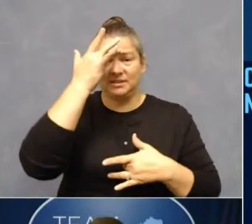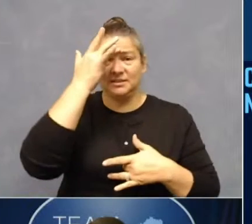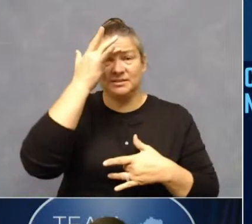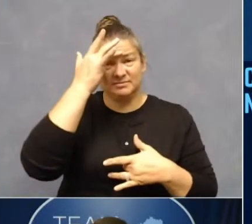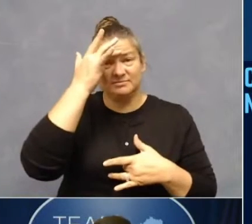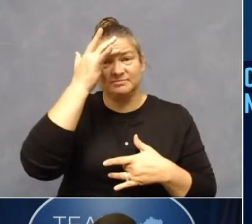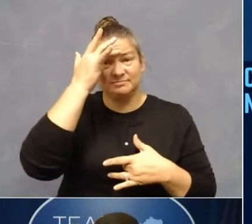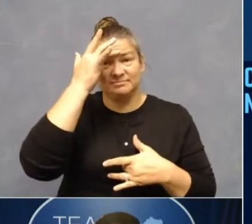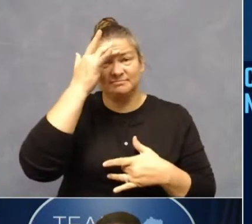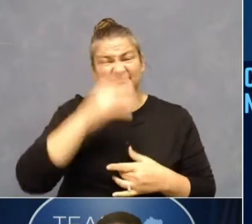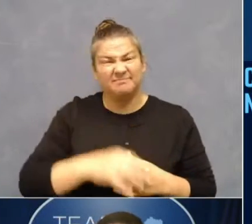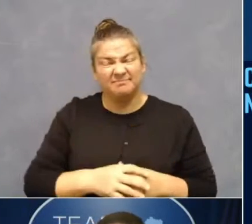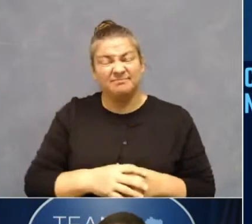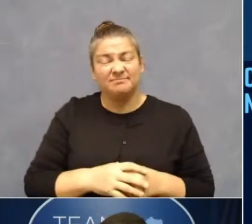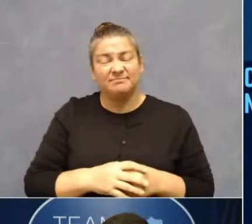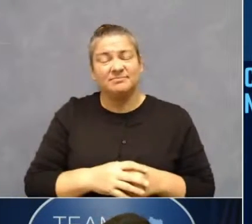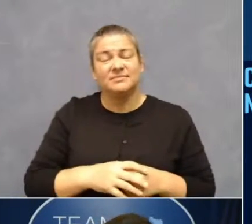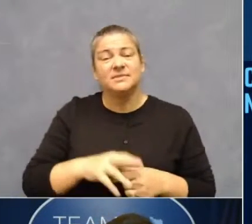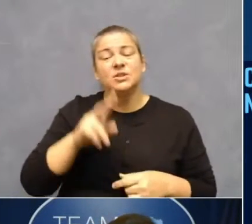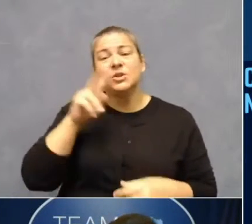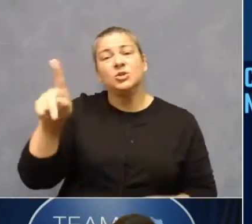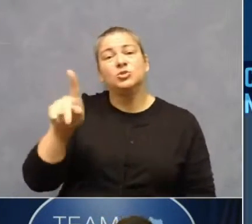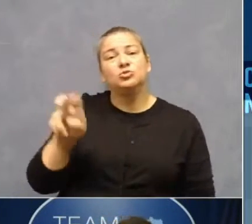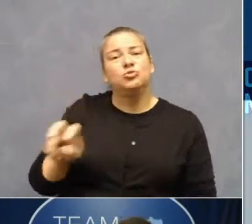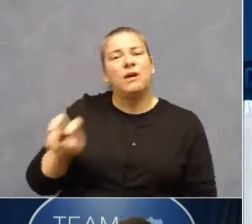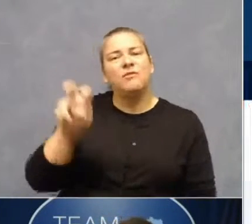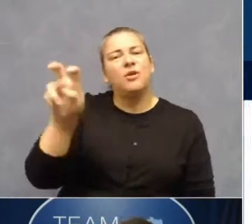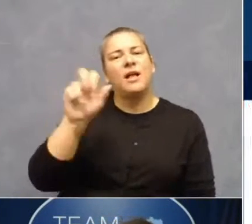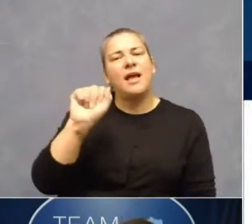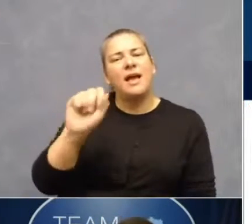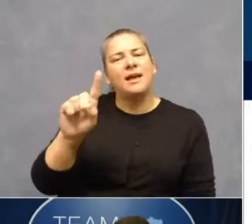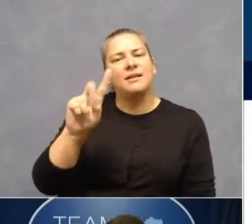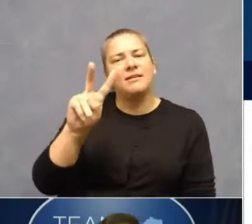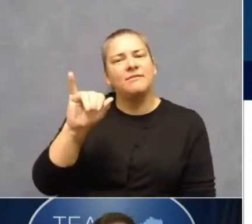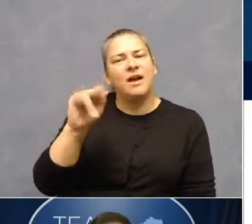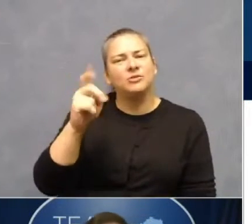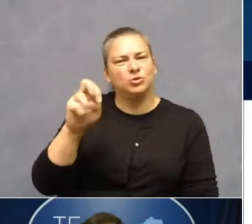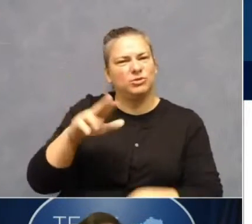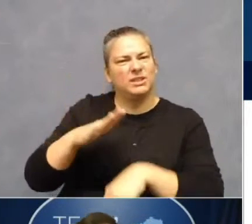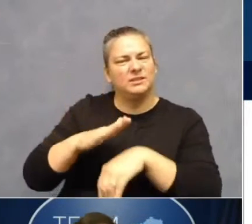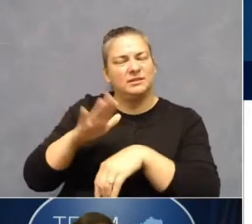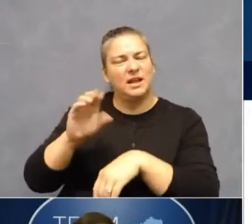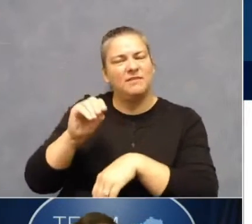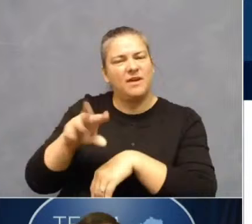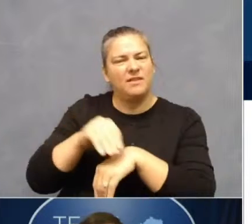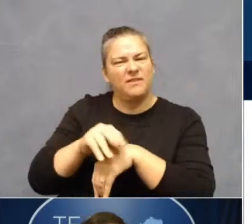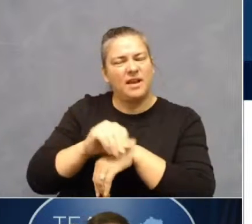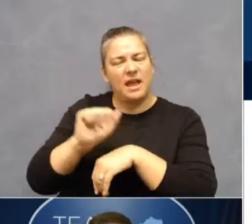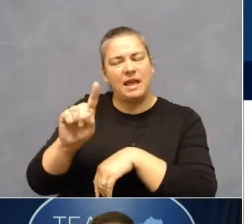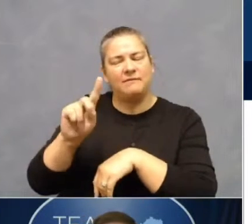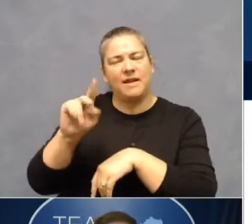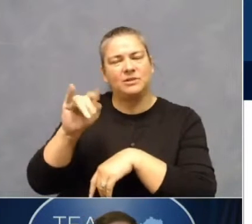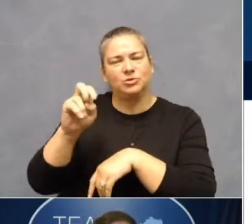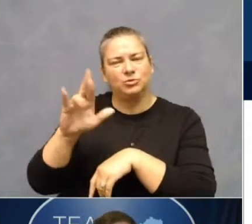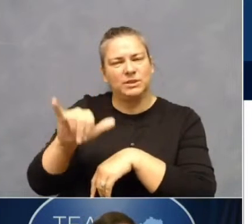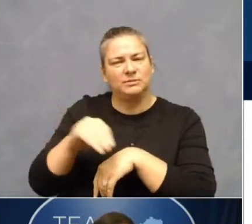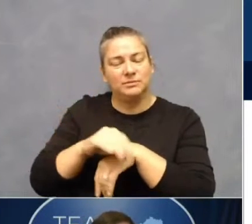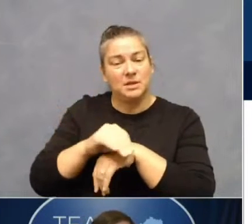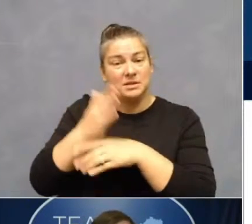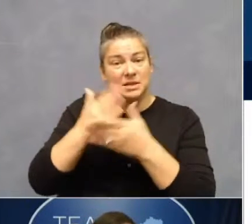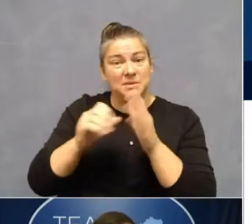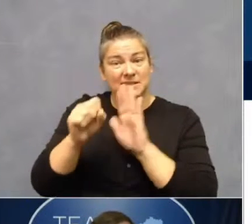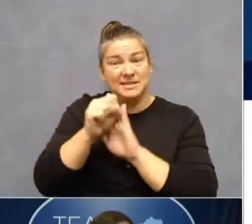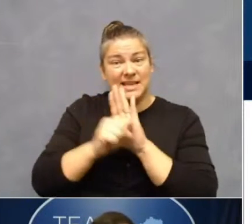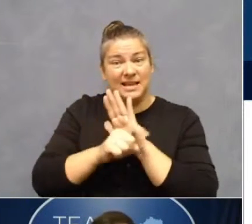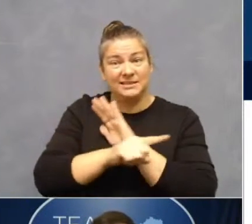If you look at our travel advisory, as it is right now, you see the number of states that exceed our